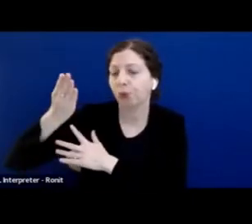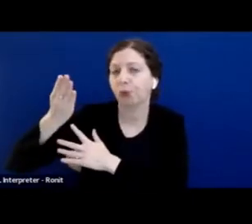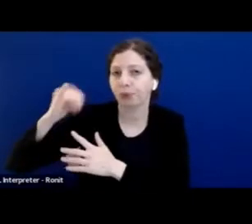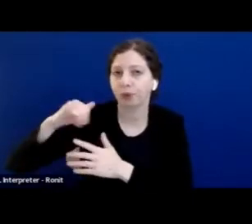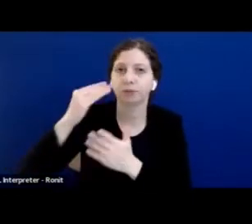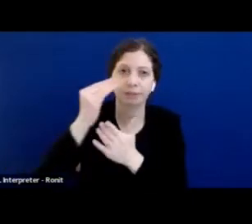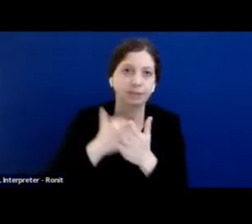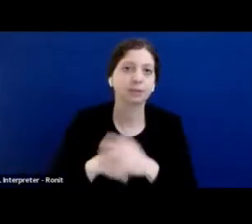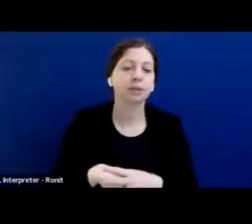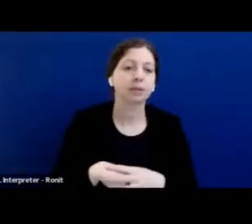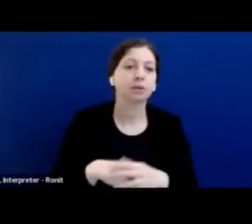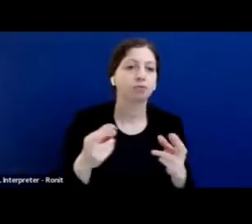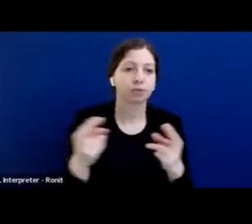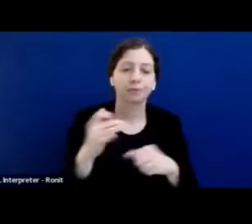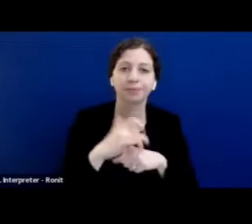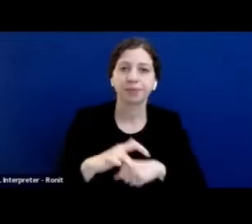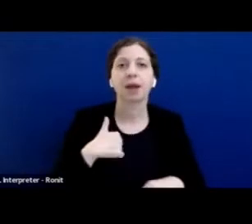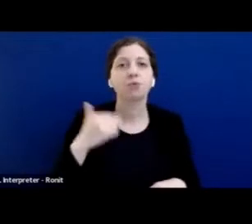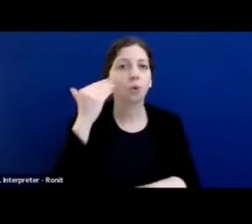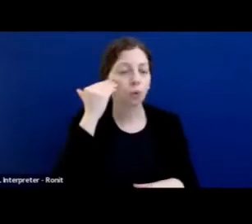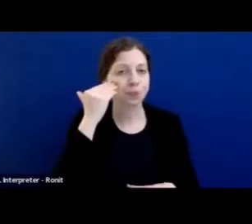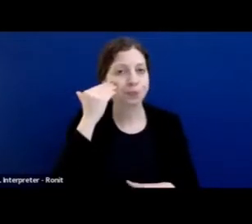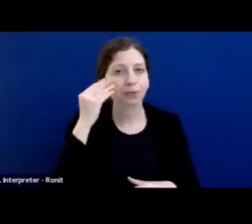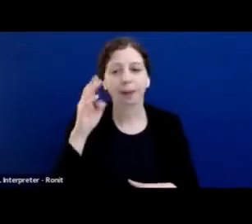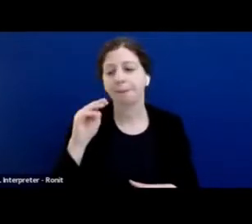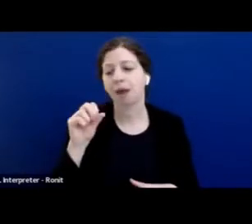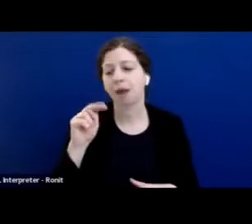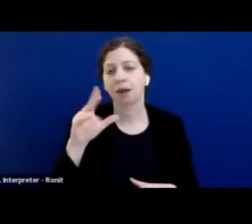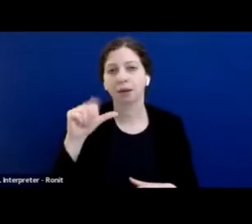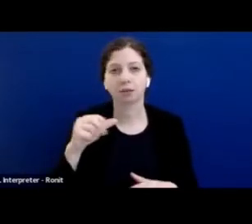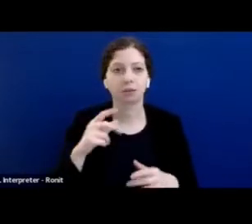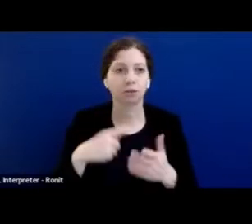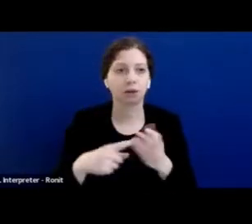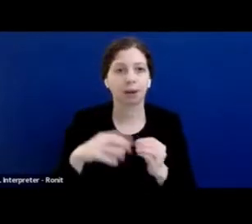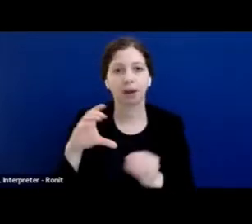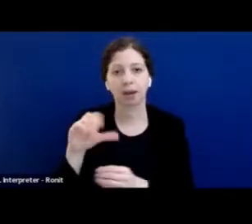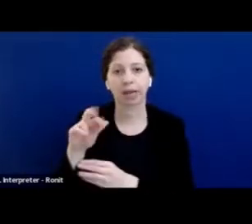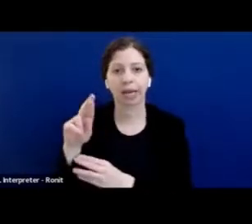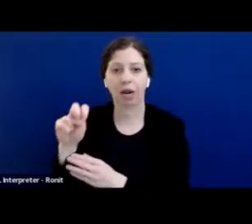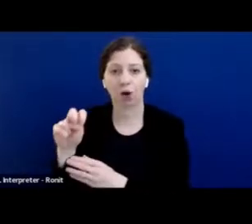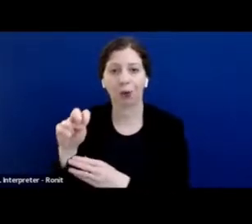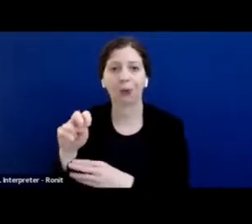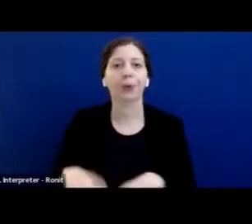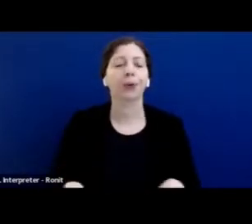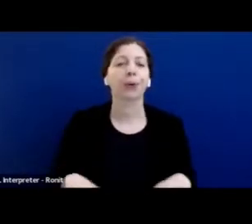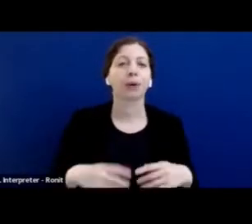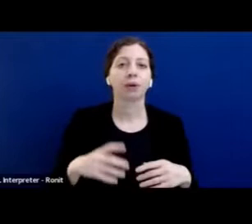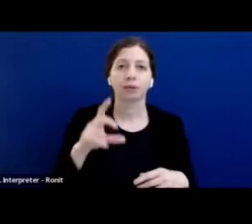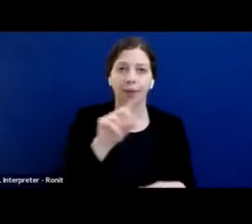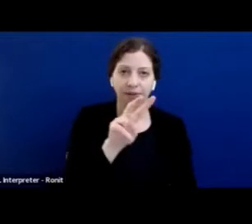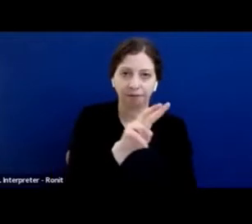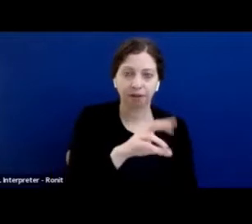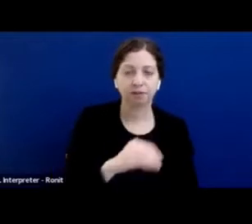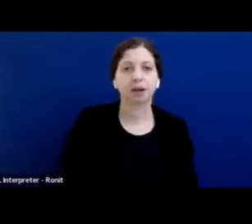is a resource that's available. I know Monica talked about CARE, in terms of domestic violence and